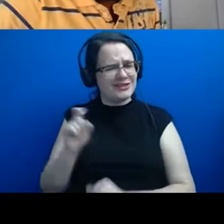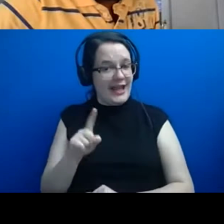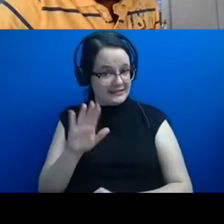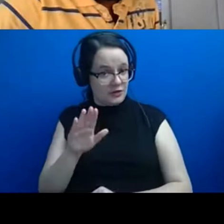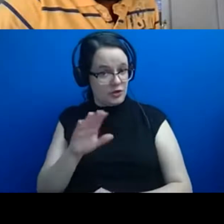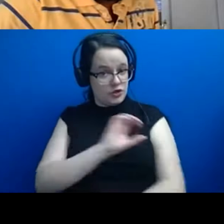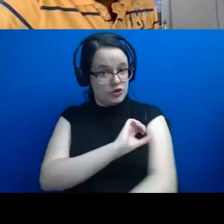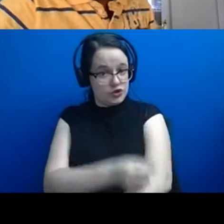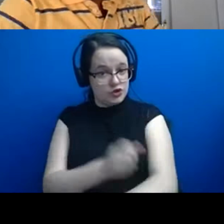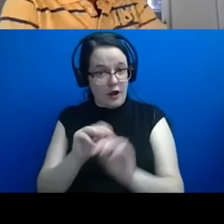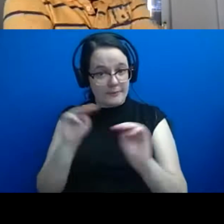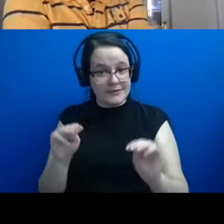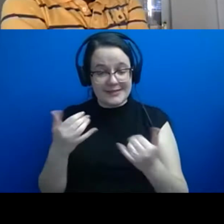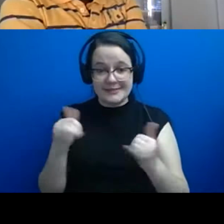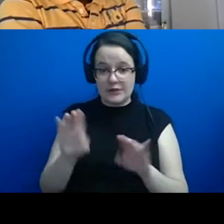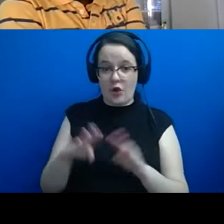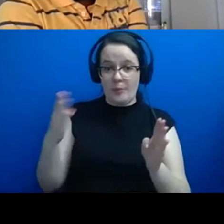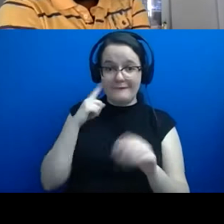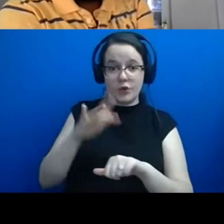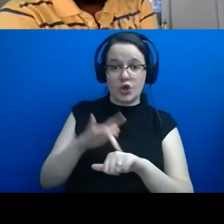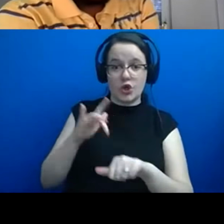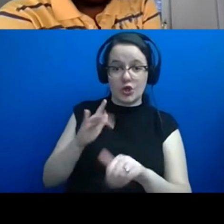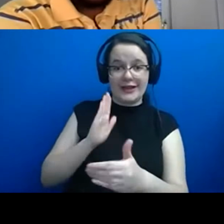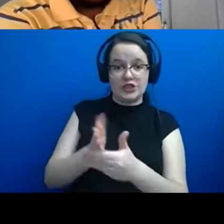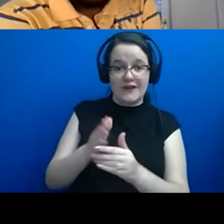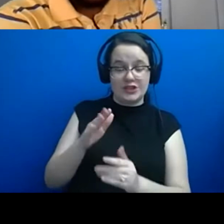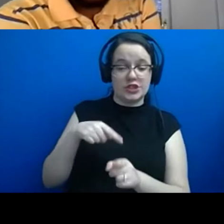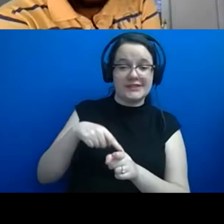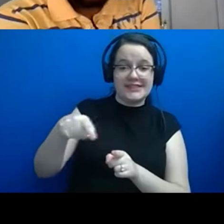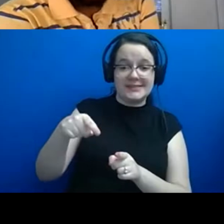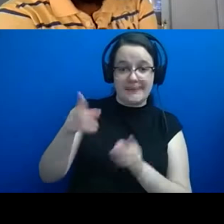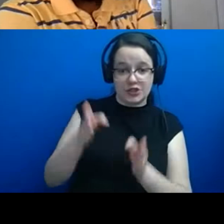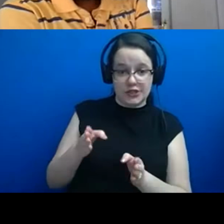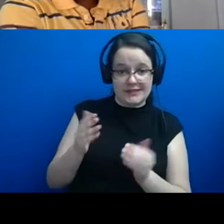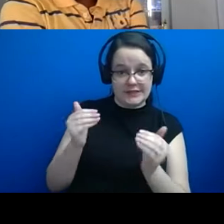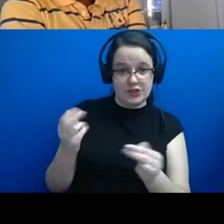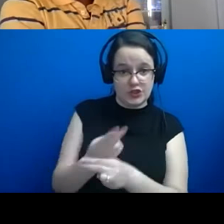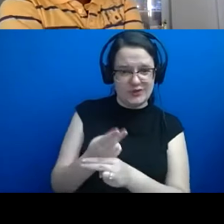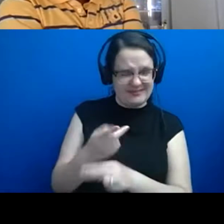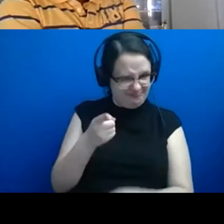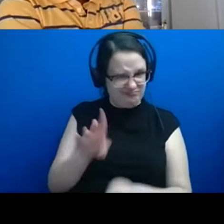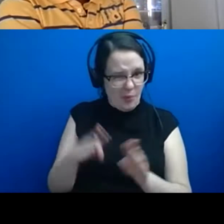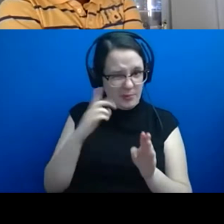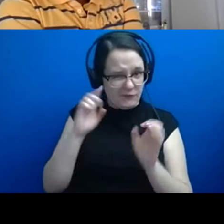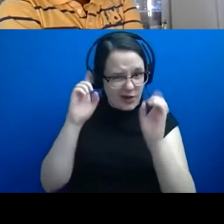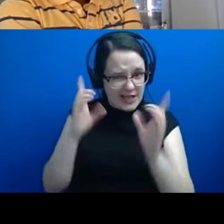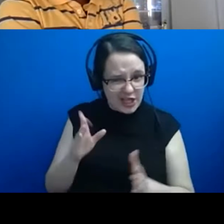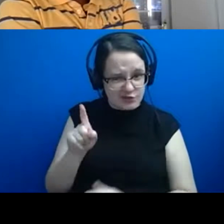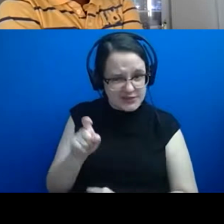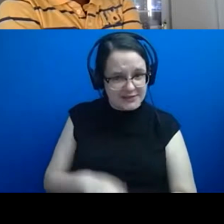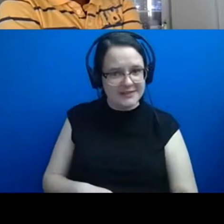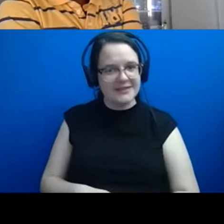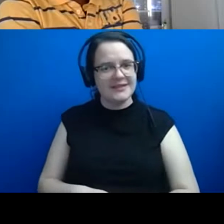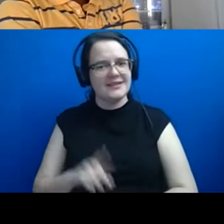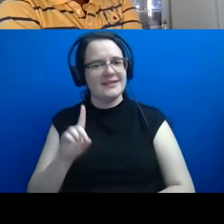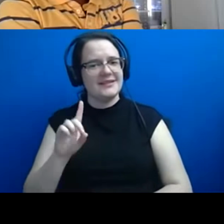intervention specialists to use? Are you open at all for like educators? That, yes, and thank you for reminding me to say that